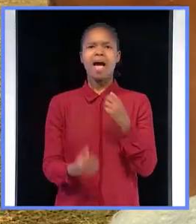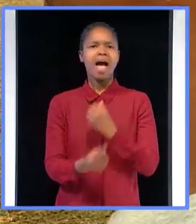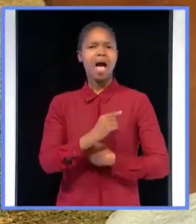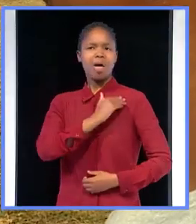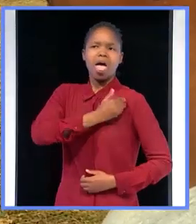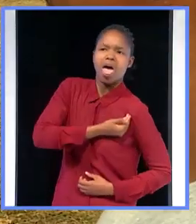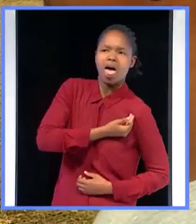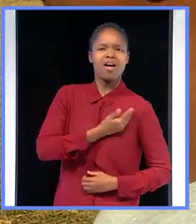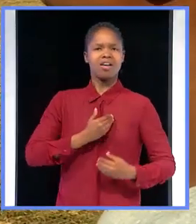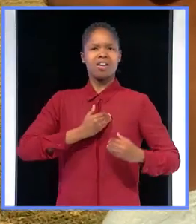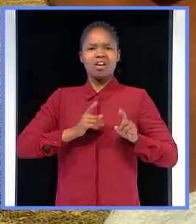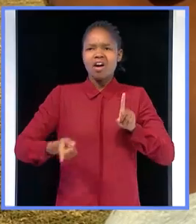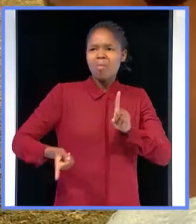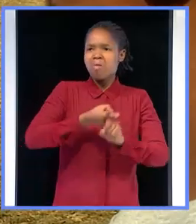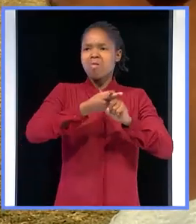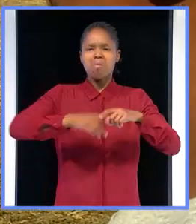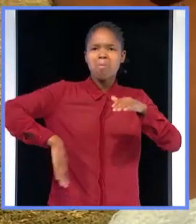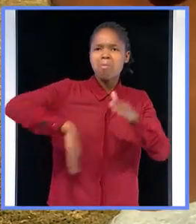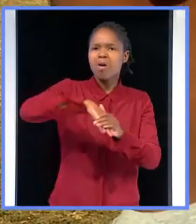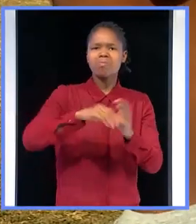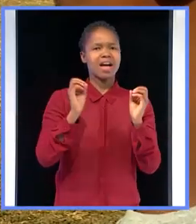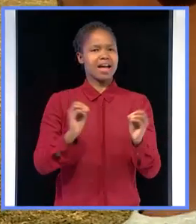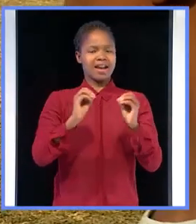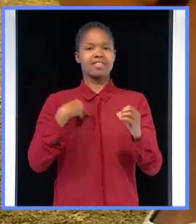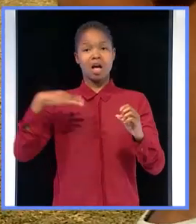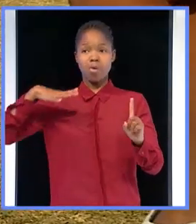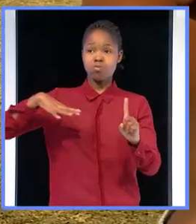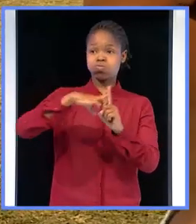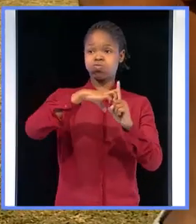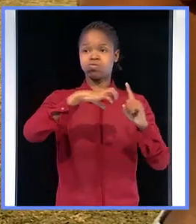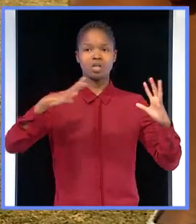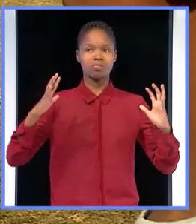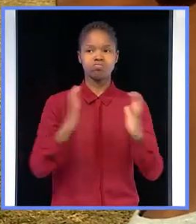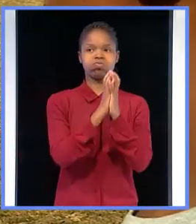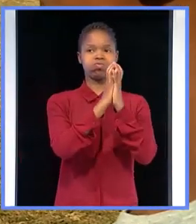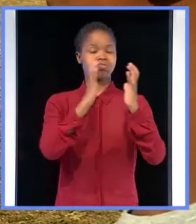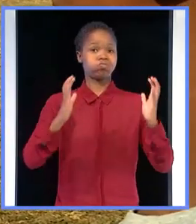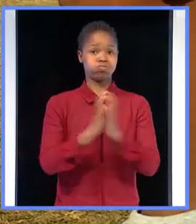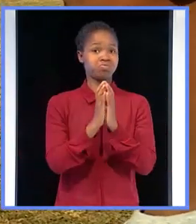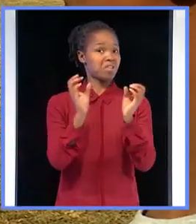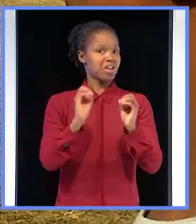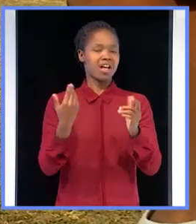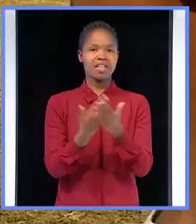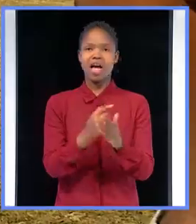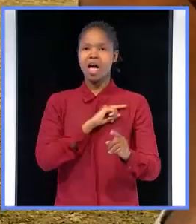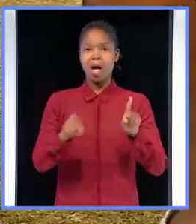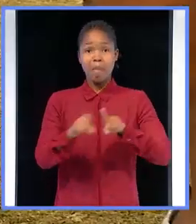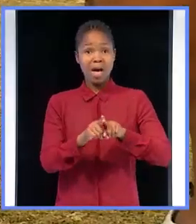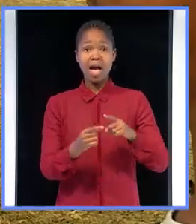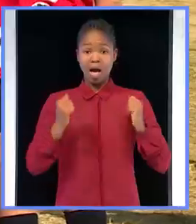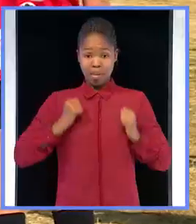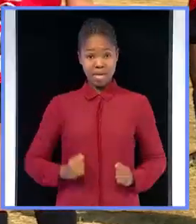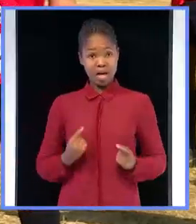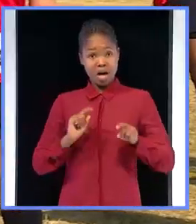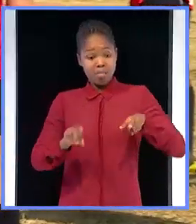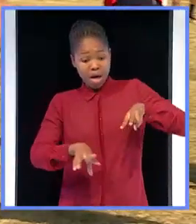me with his shoulder. There was nothing. But on high tackle, on fighting, there was too many injuries, but never injury from my